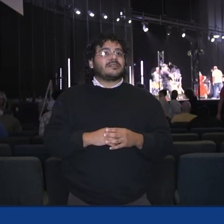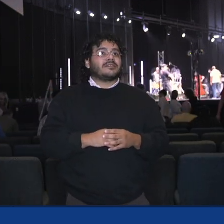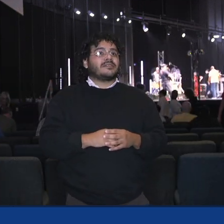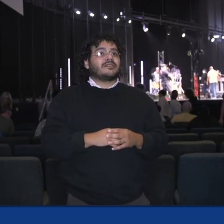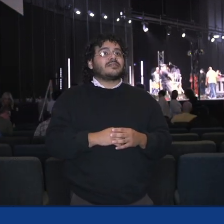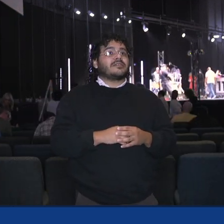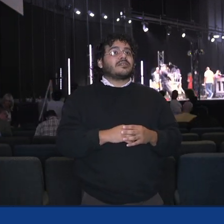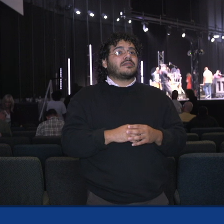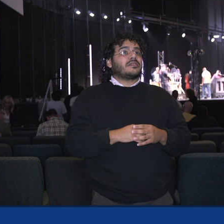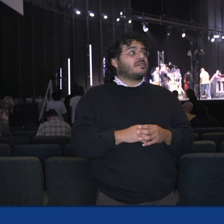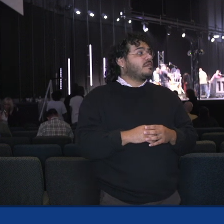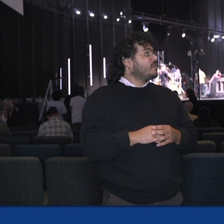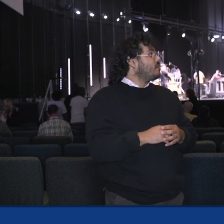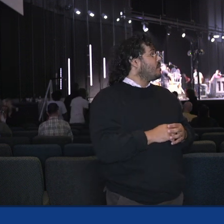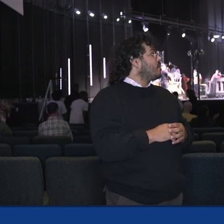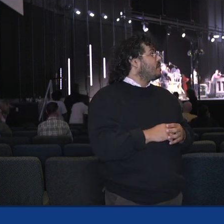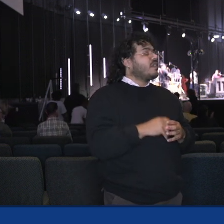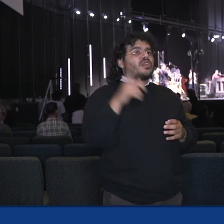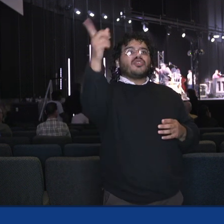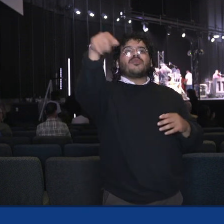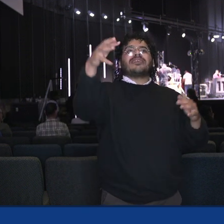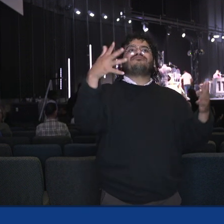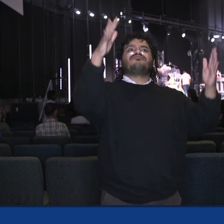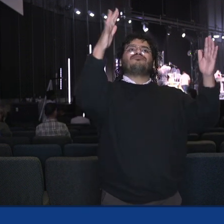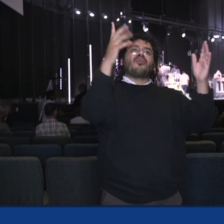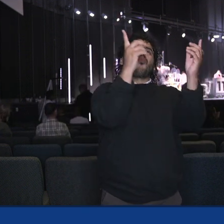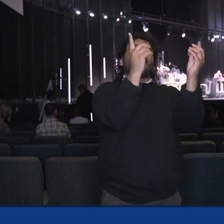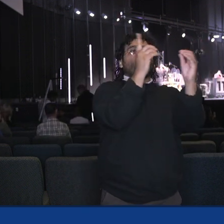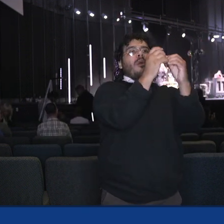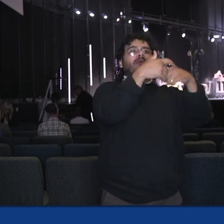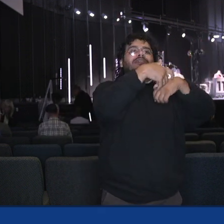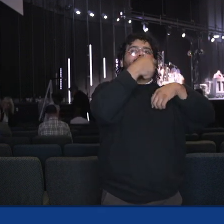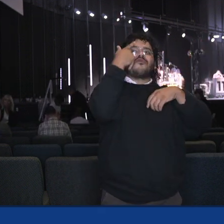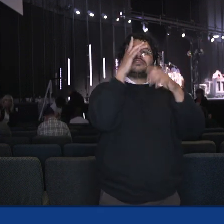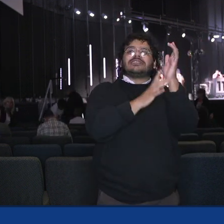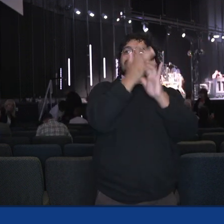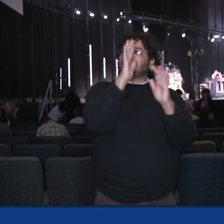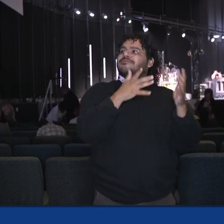Put your hands one more time together for Jesus. That was great.